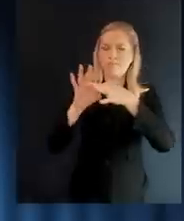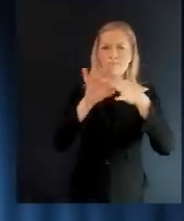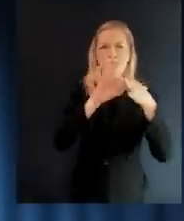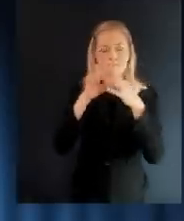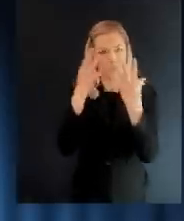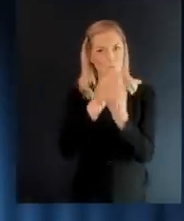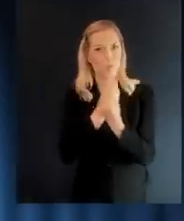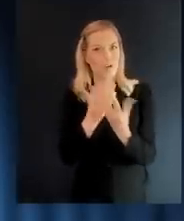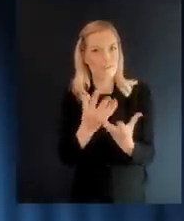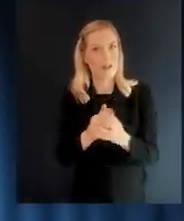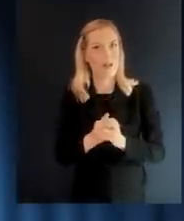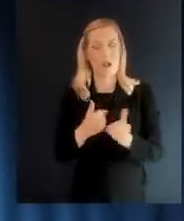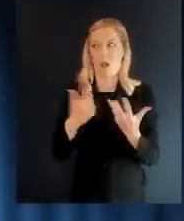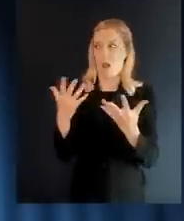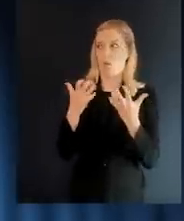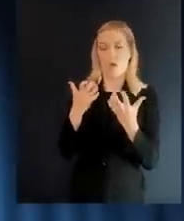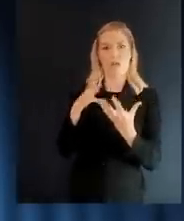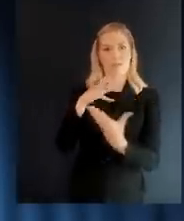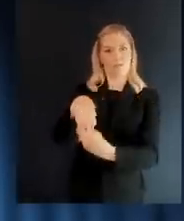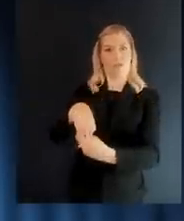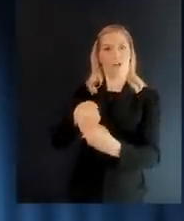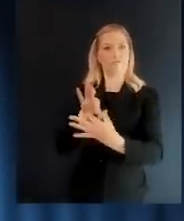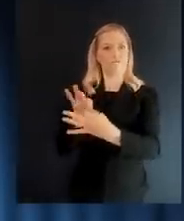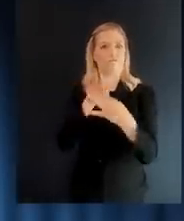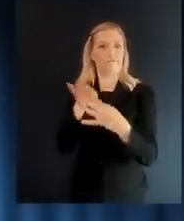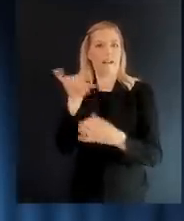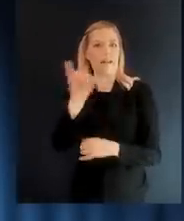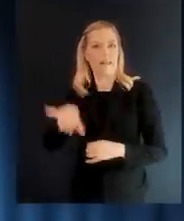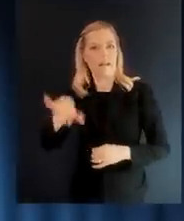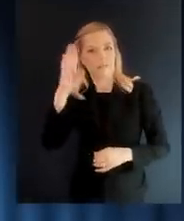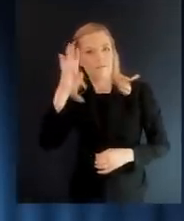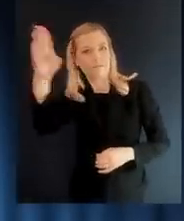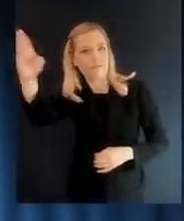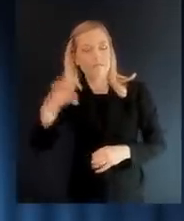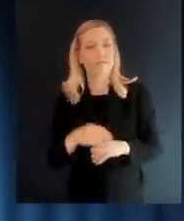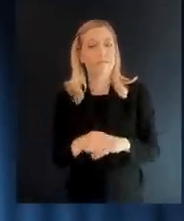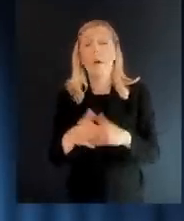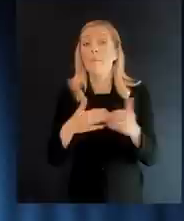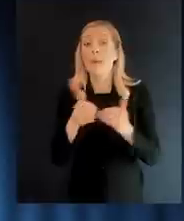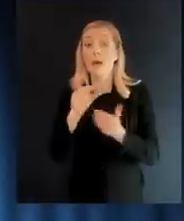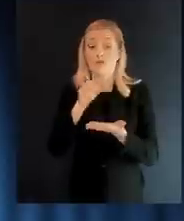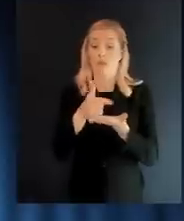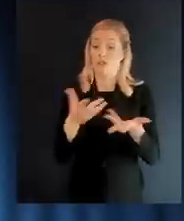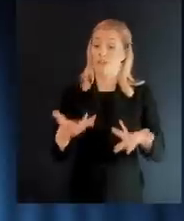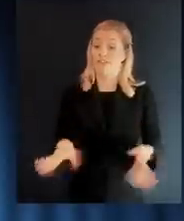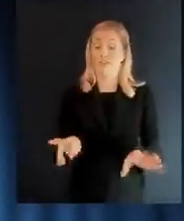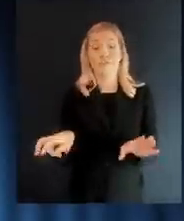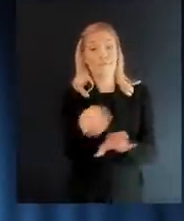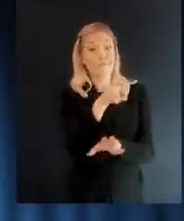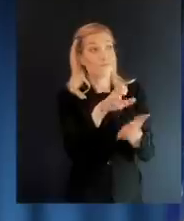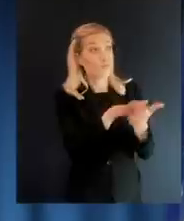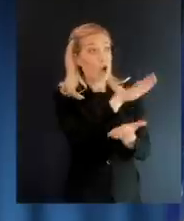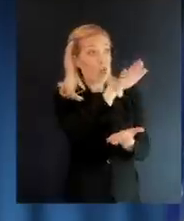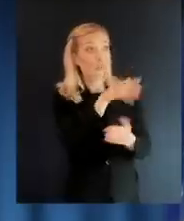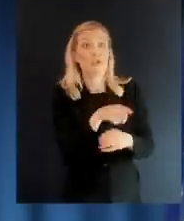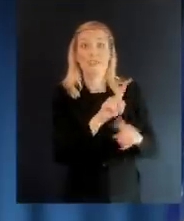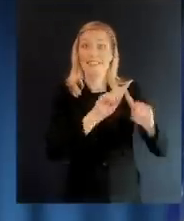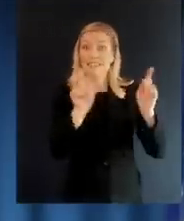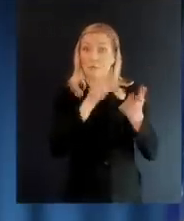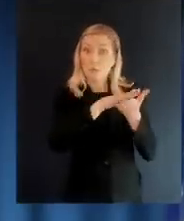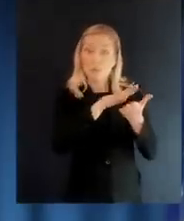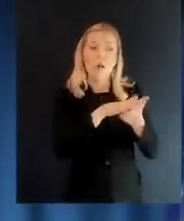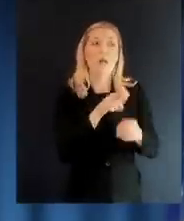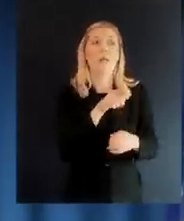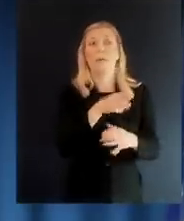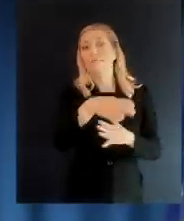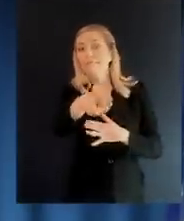or a trade, or any other path, remember that even though it may not feel like it now, the future will be what we make of it. This next phase